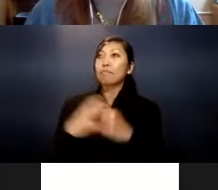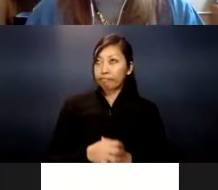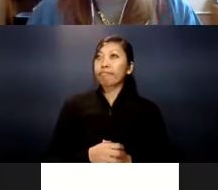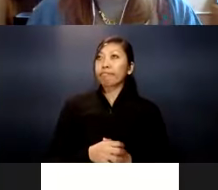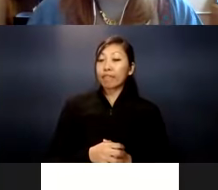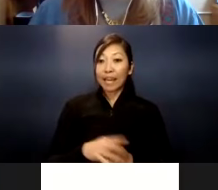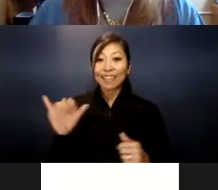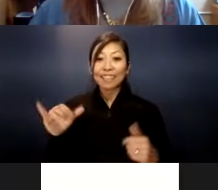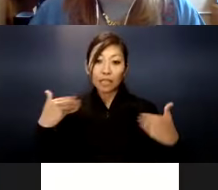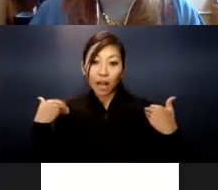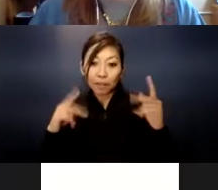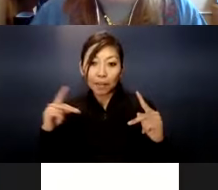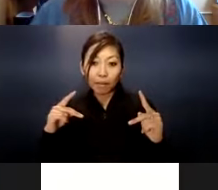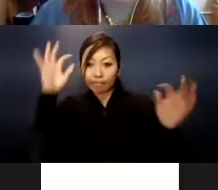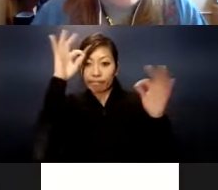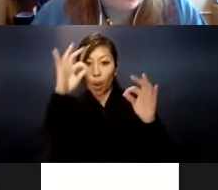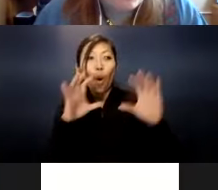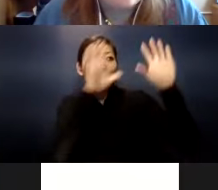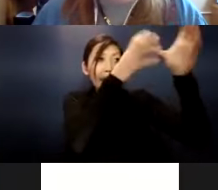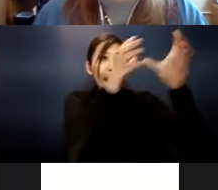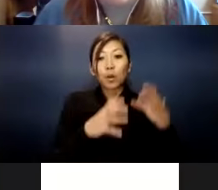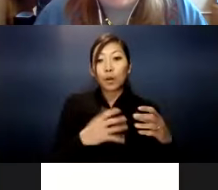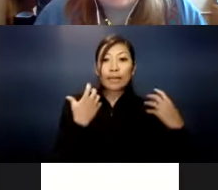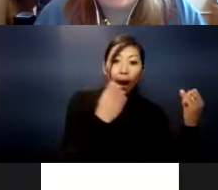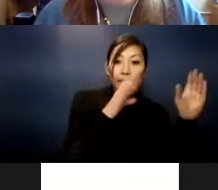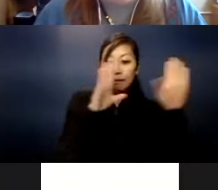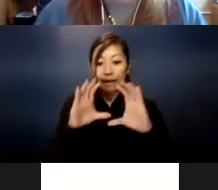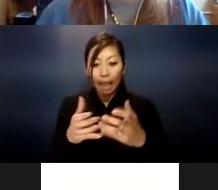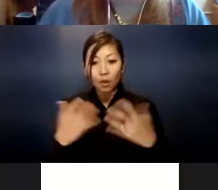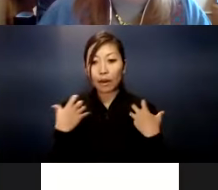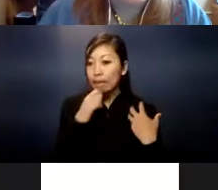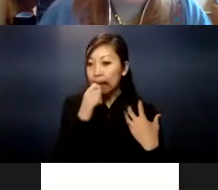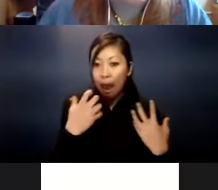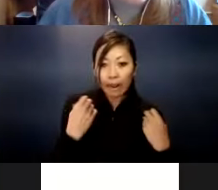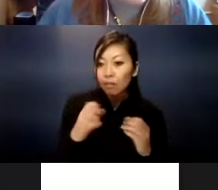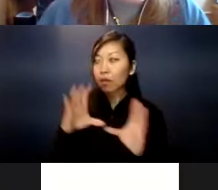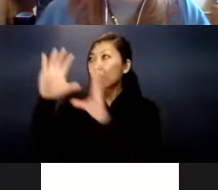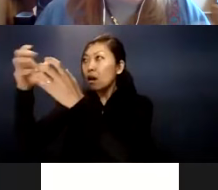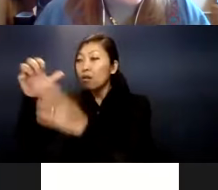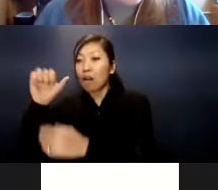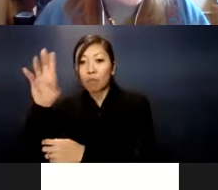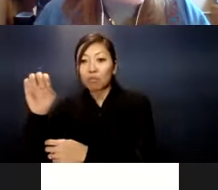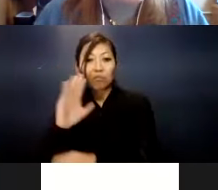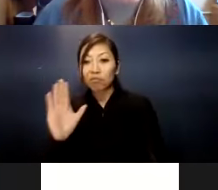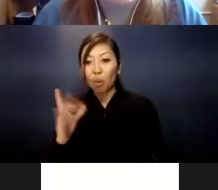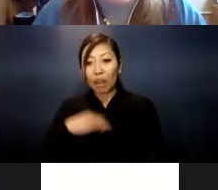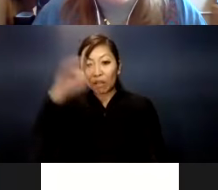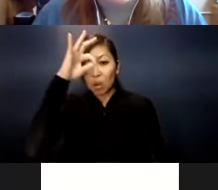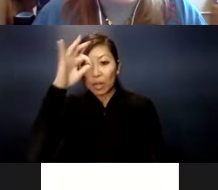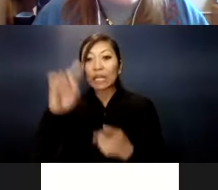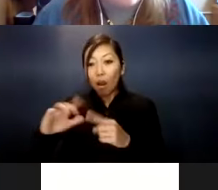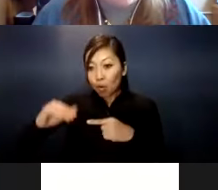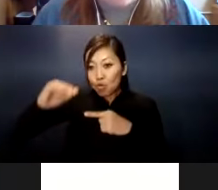young. It's only as we grow, as we get older, and we see more relationships,